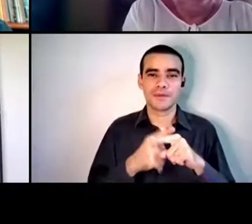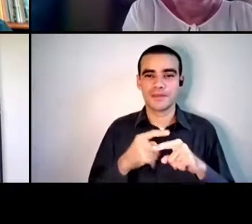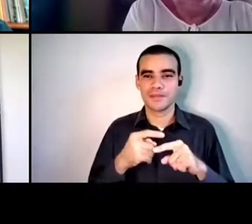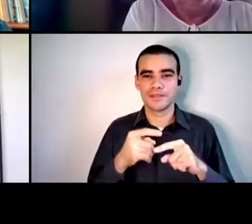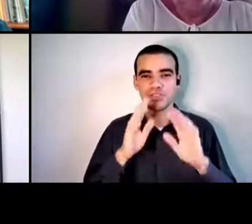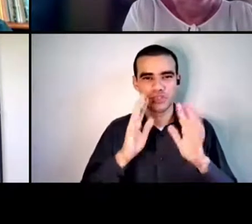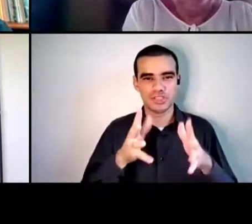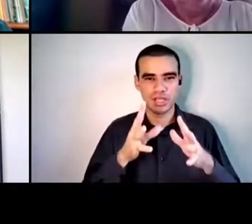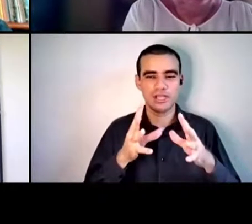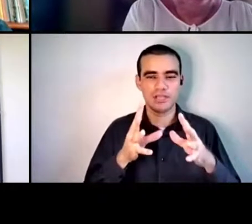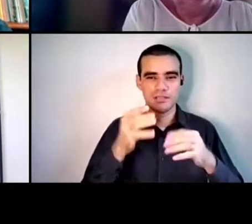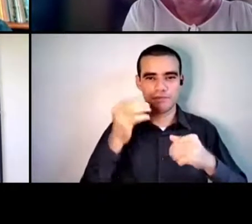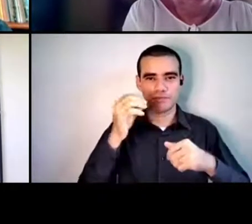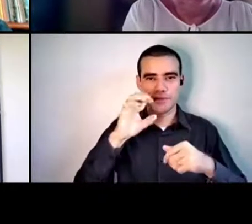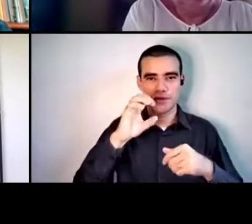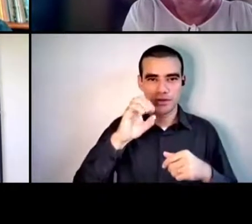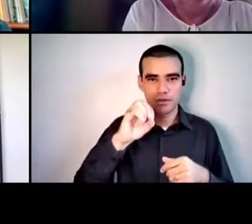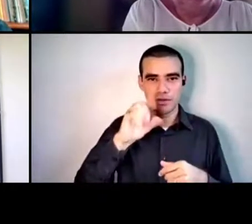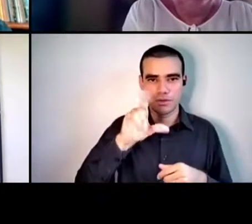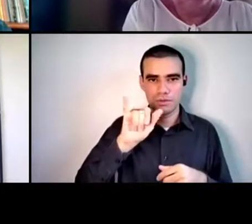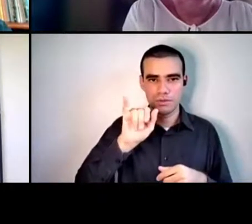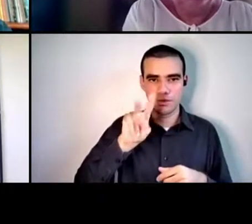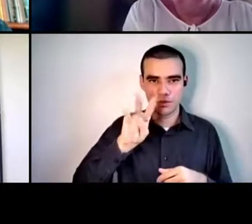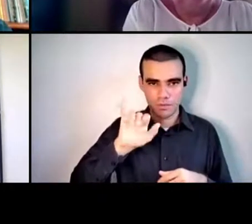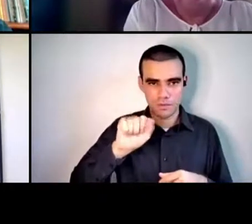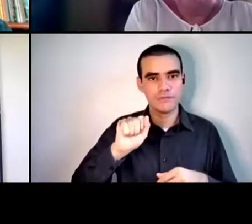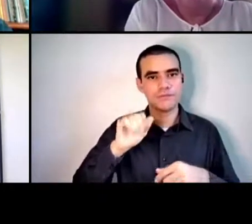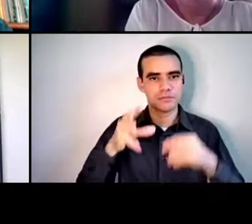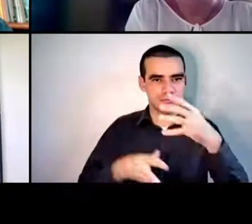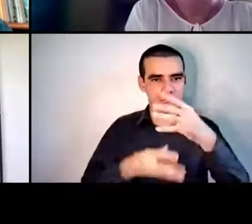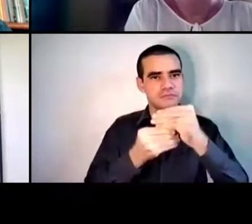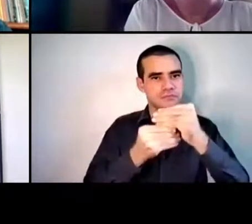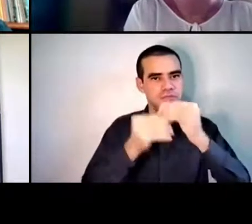And because it was already well put by Professor Maria Olivia